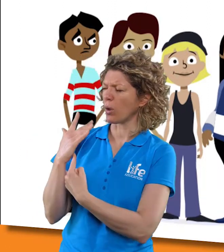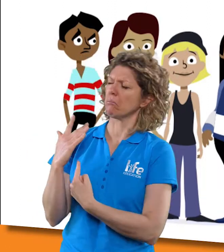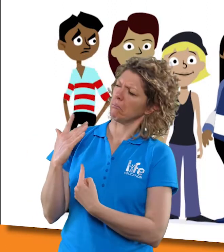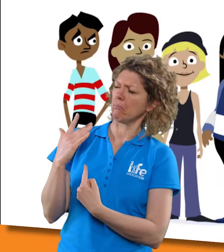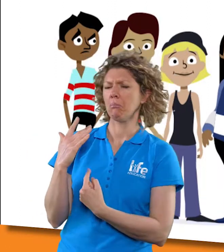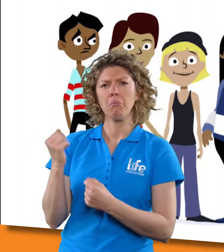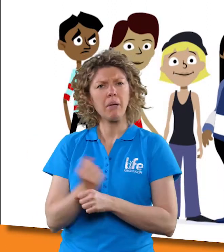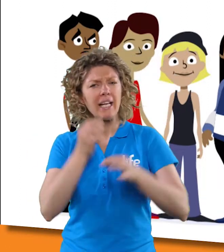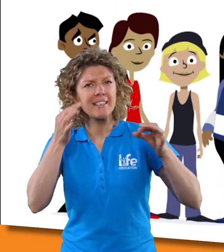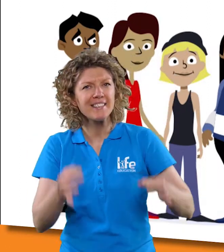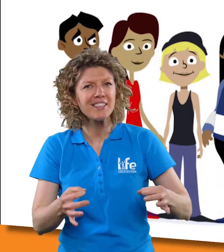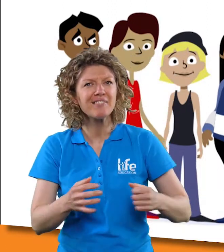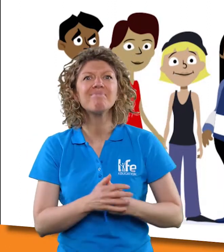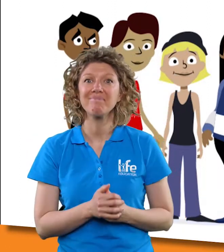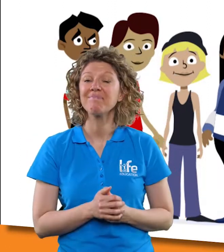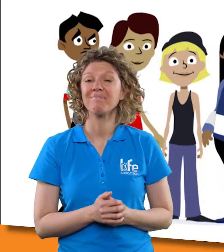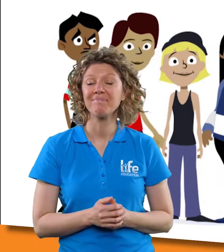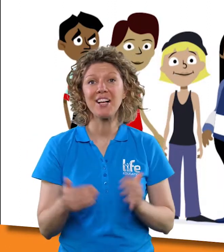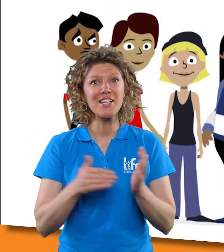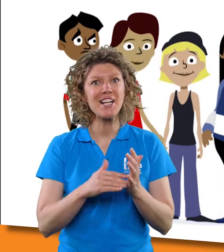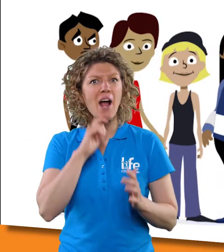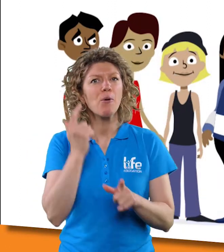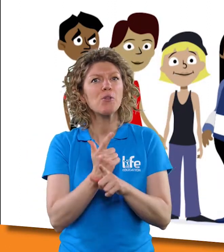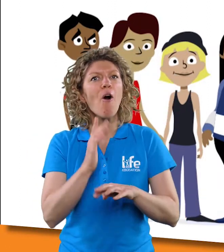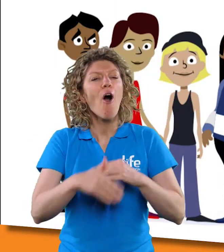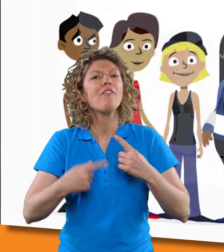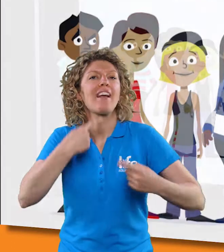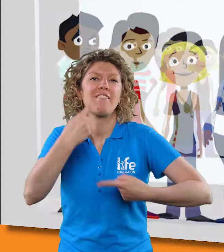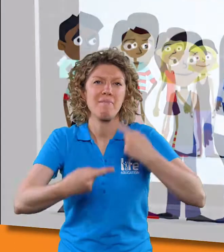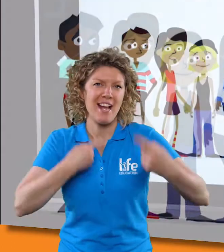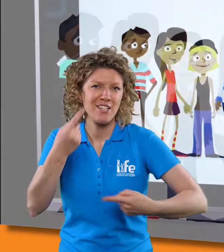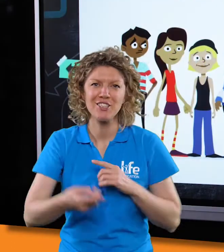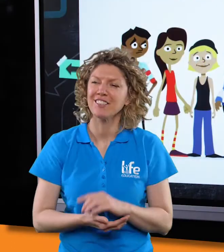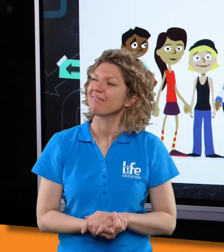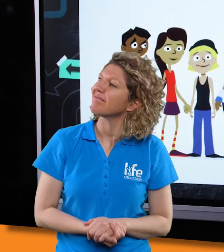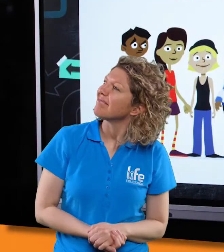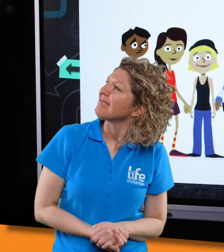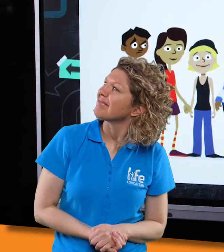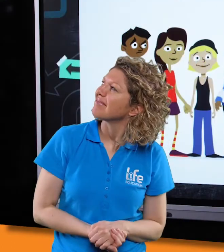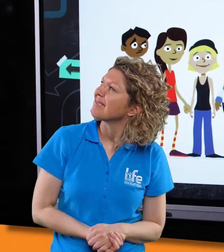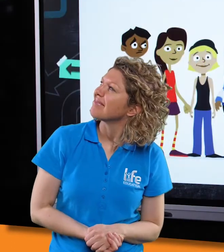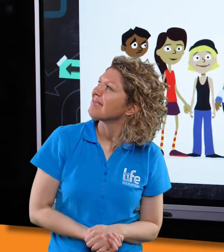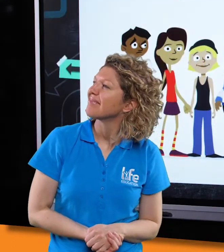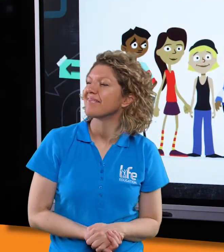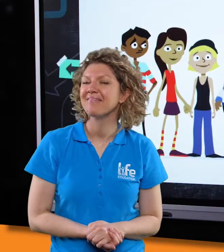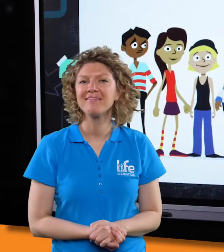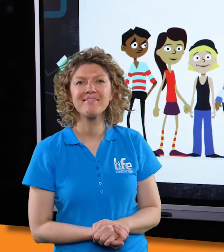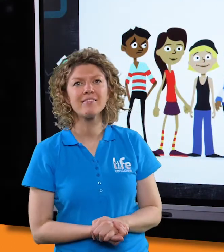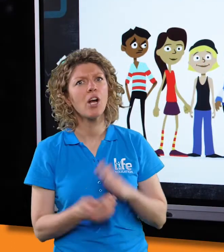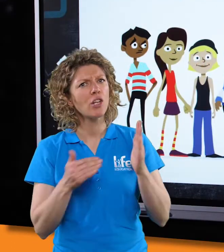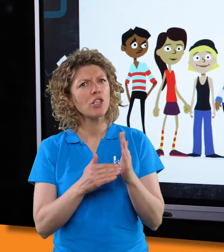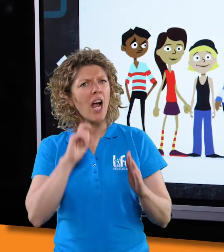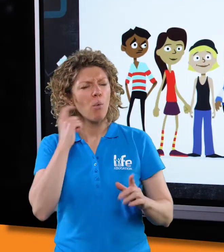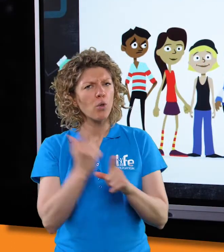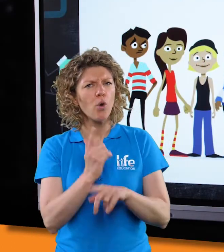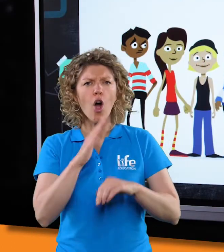go back up here to number one, information. We're going to gather information today about different drugs to help us make